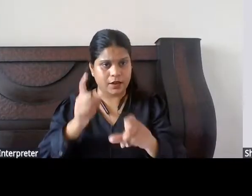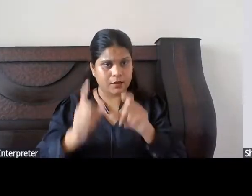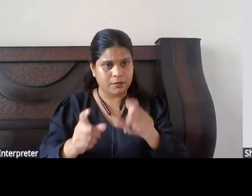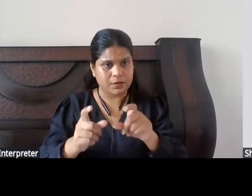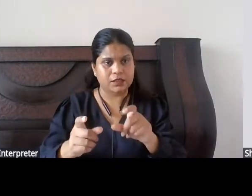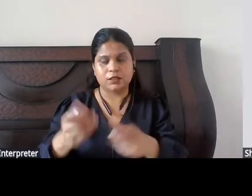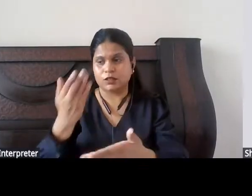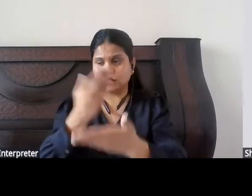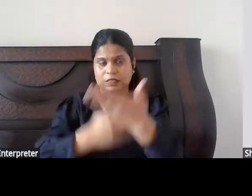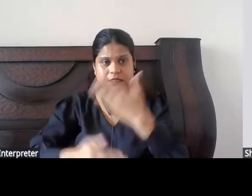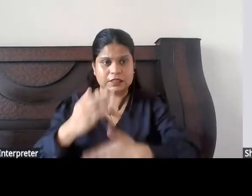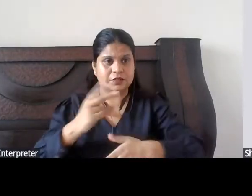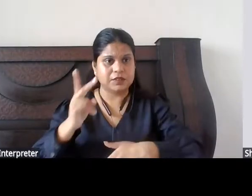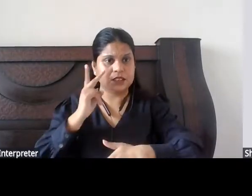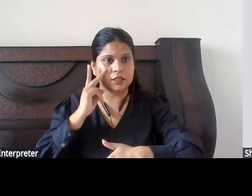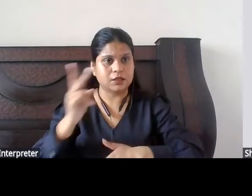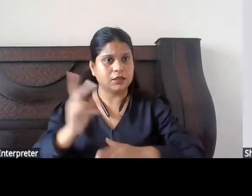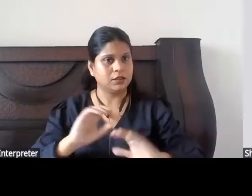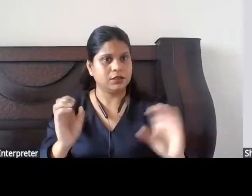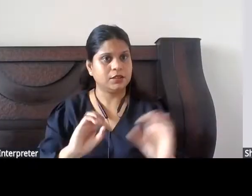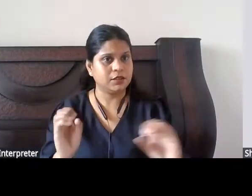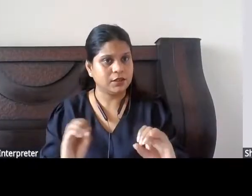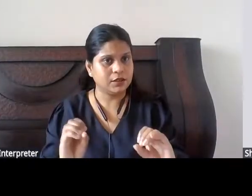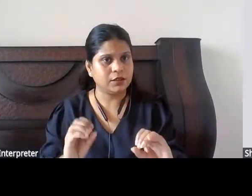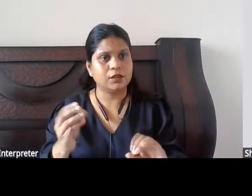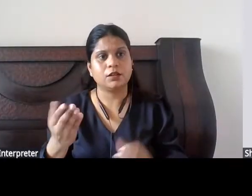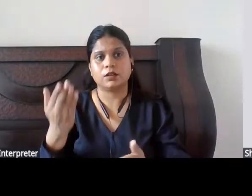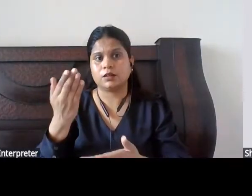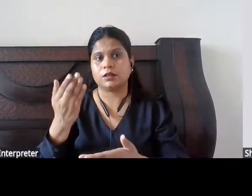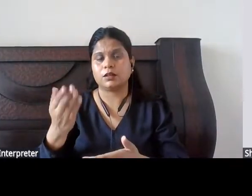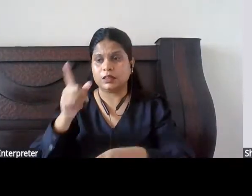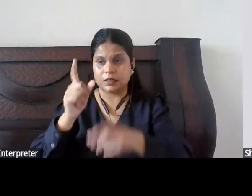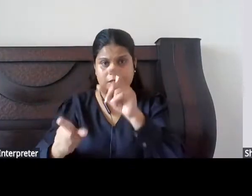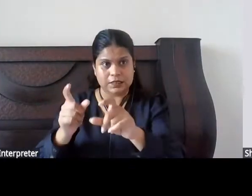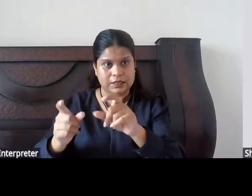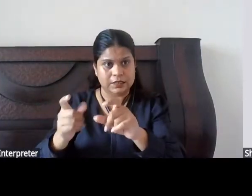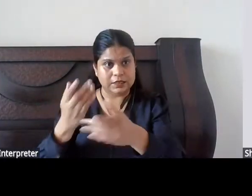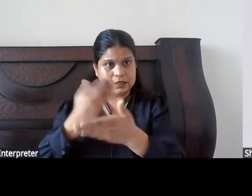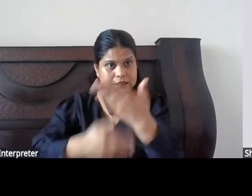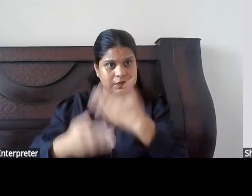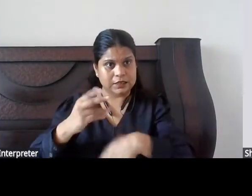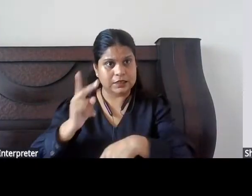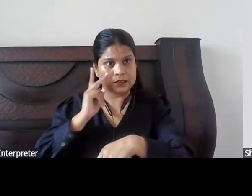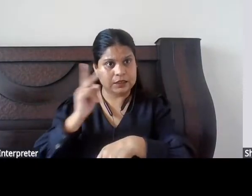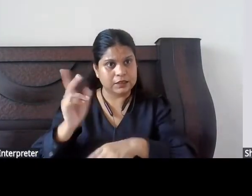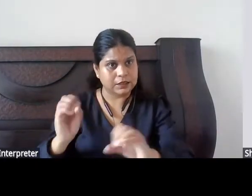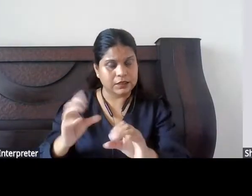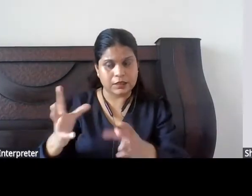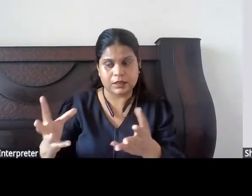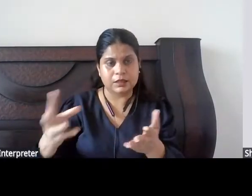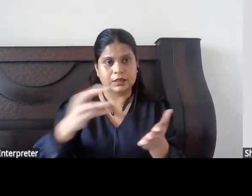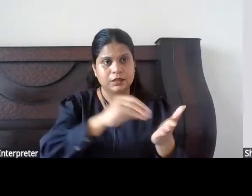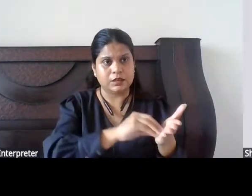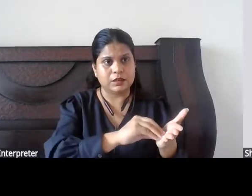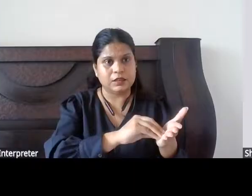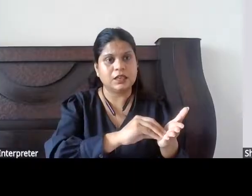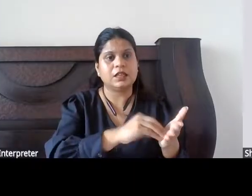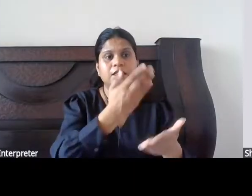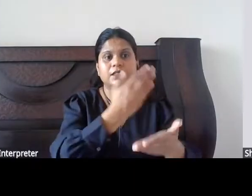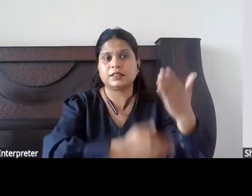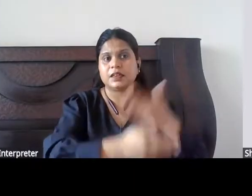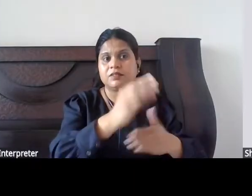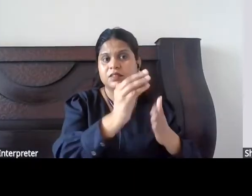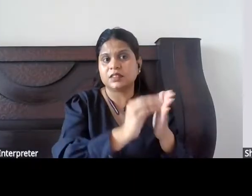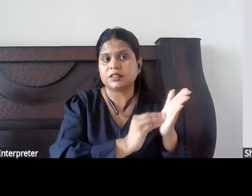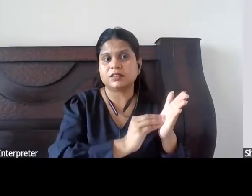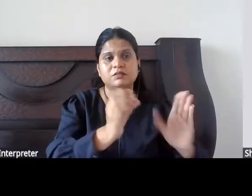disabilities, many people with disabilities who are not included in the disability list, whether in the